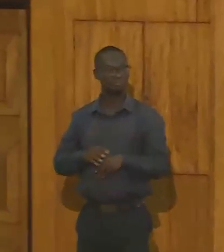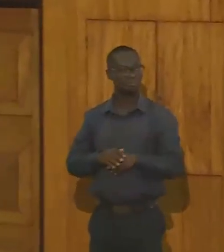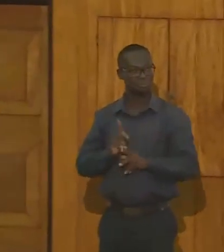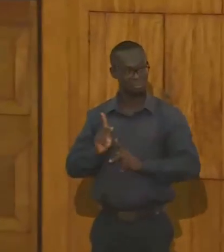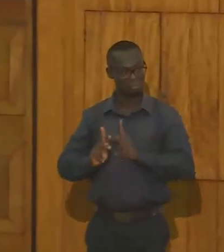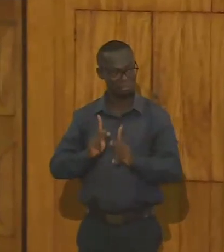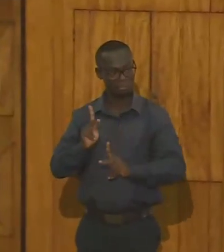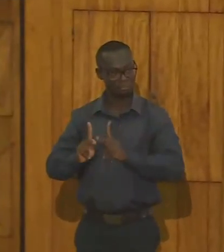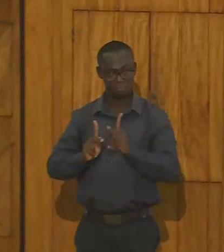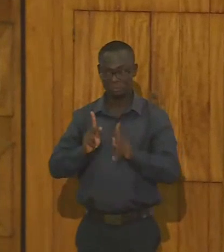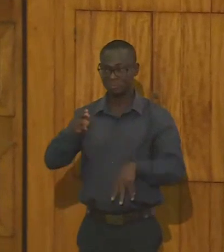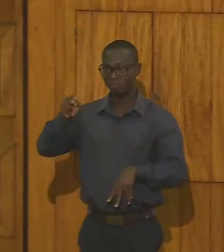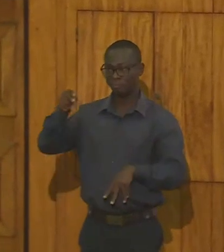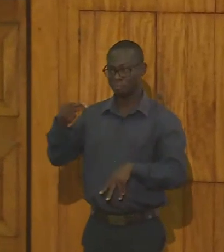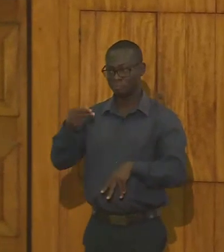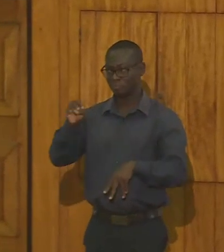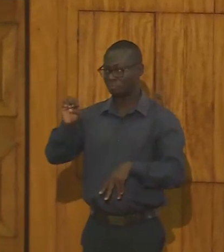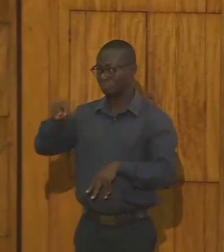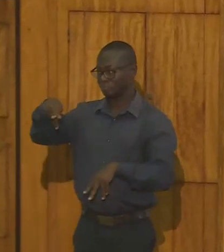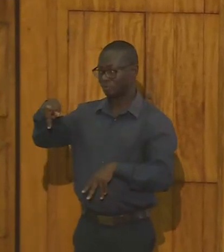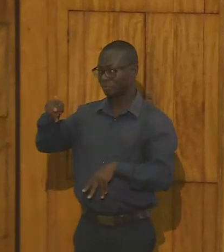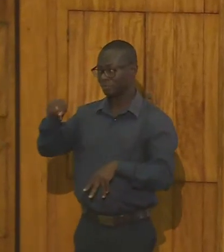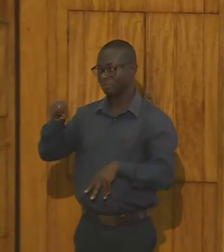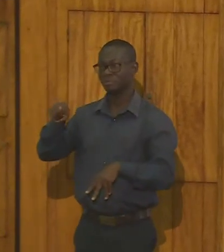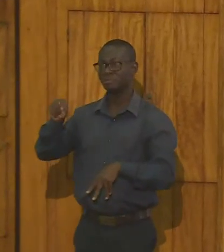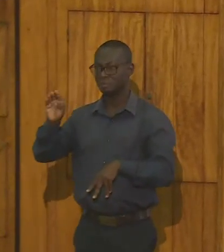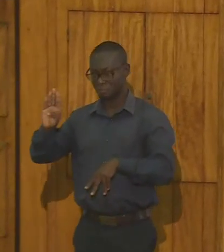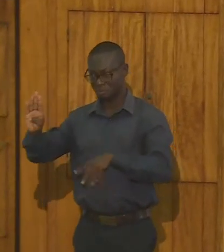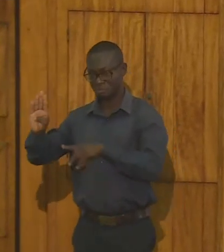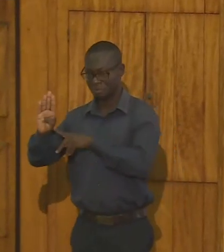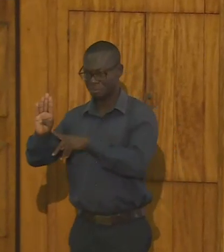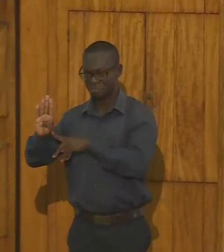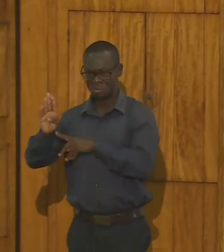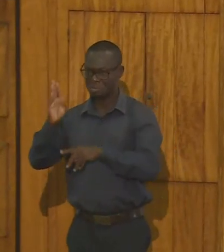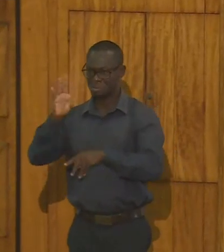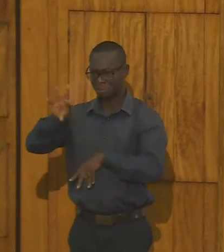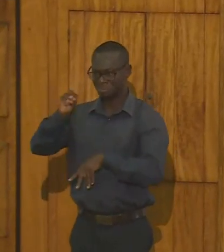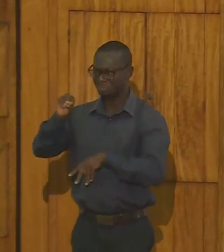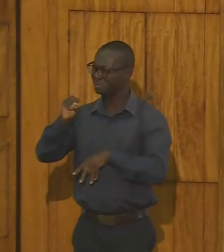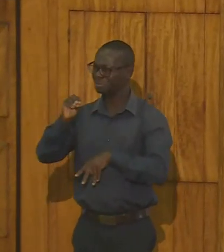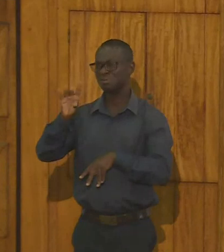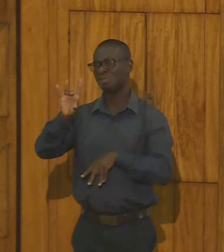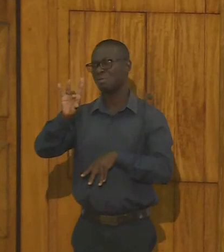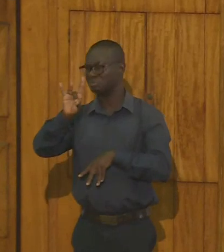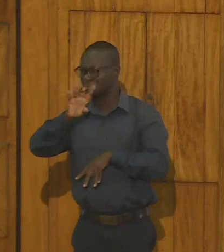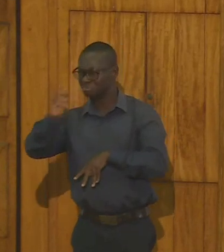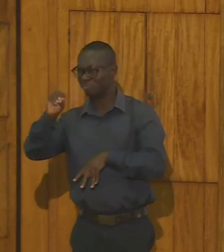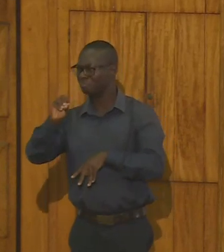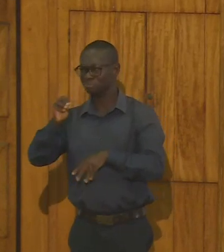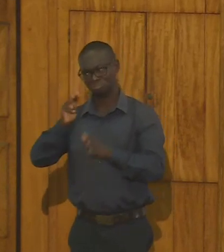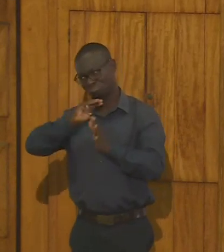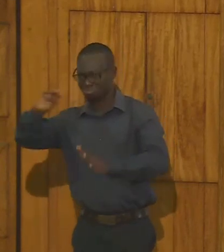B, we normally don't talk a lot about hepatitis B, but look at the population within the Africa region, 80 million. So this is a